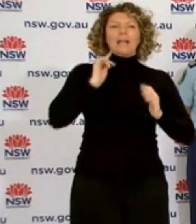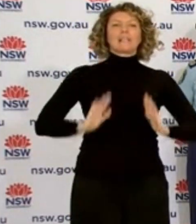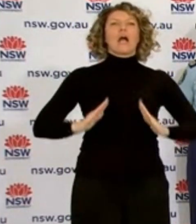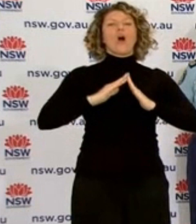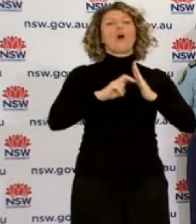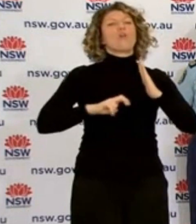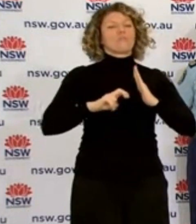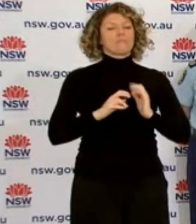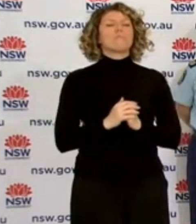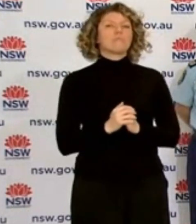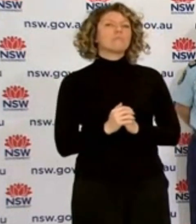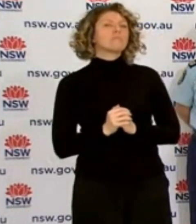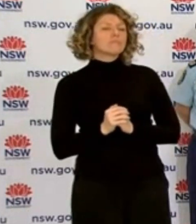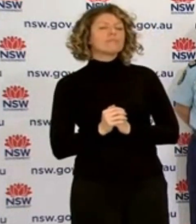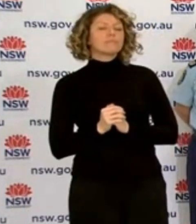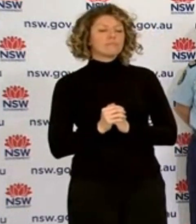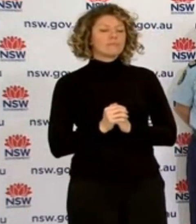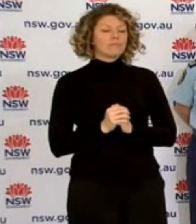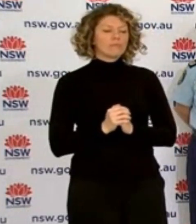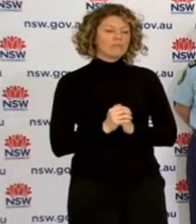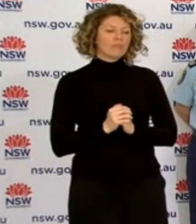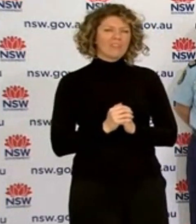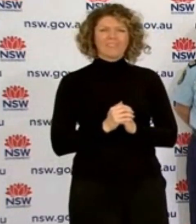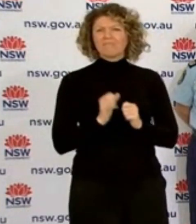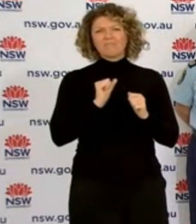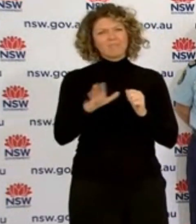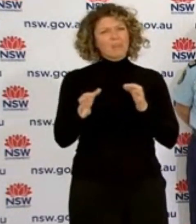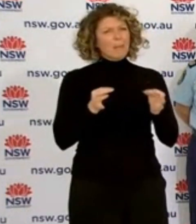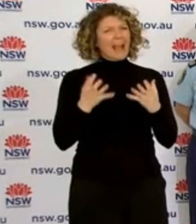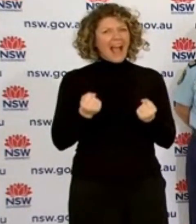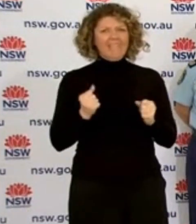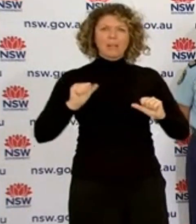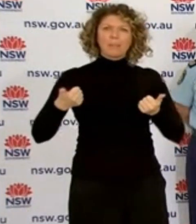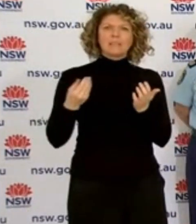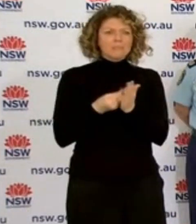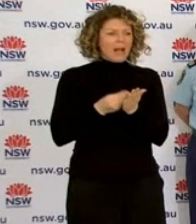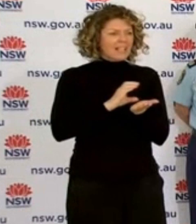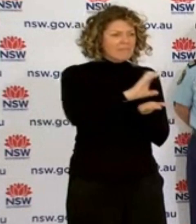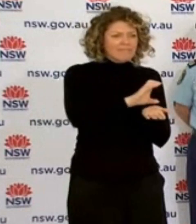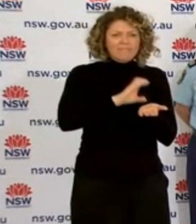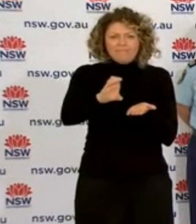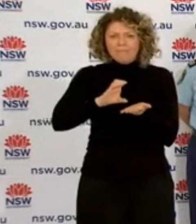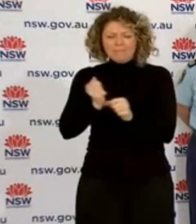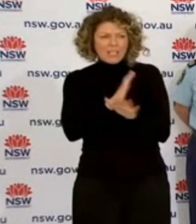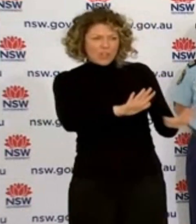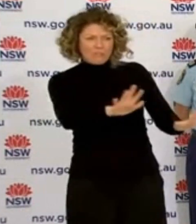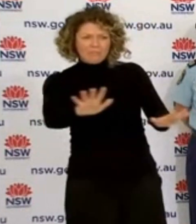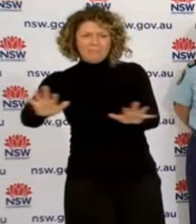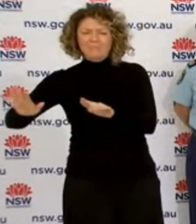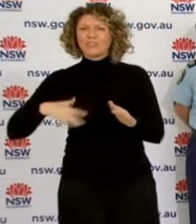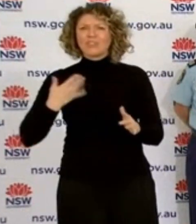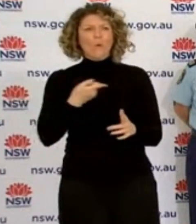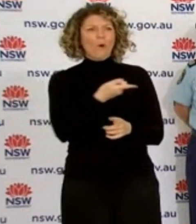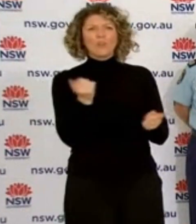welfare support. There are a range of initiatives that have been put in place, and I'm just pleased that they're in place. We need to see the